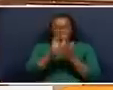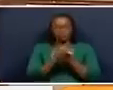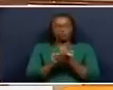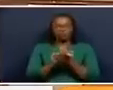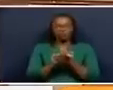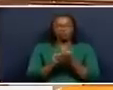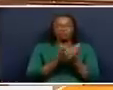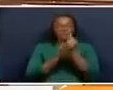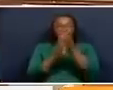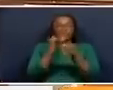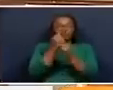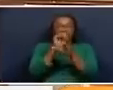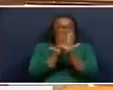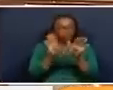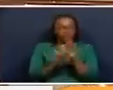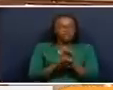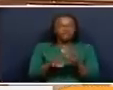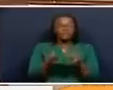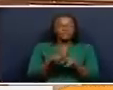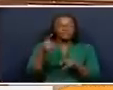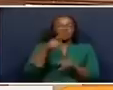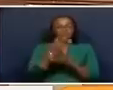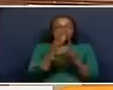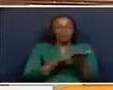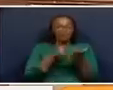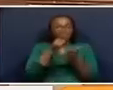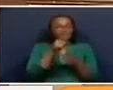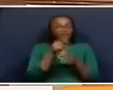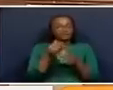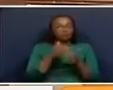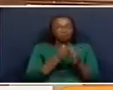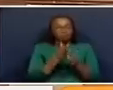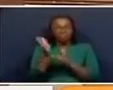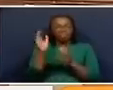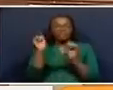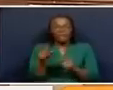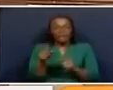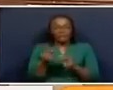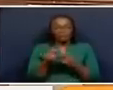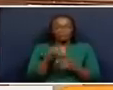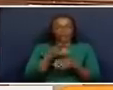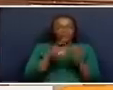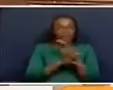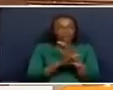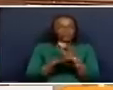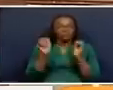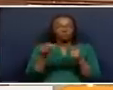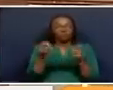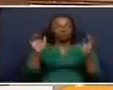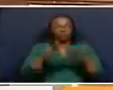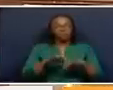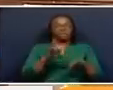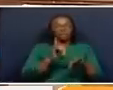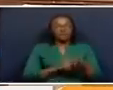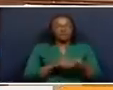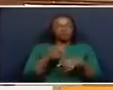never question them, even when they take us to the wrong direction. Because they've never reflected on these issues, the country can actually collapse as they take us in that